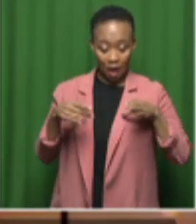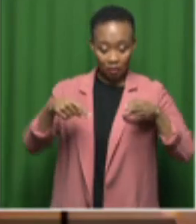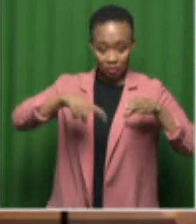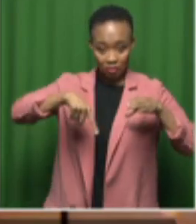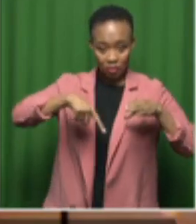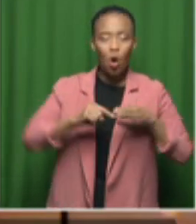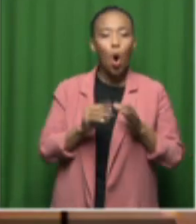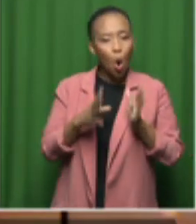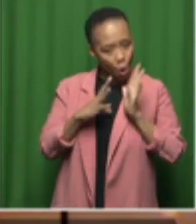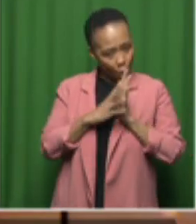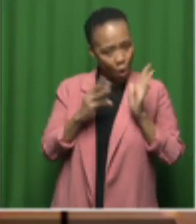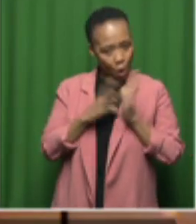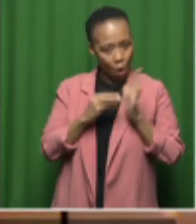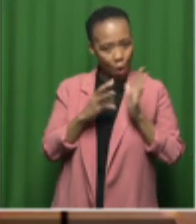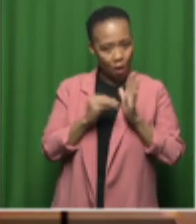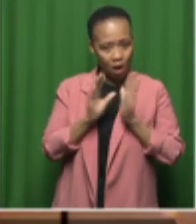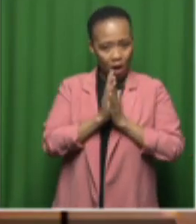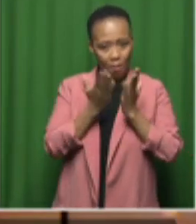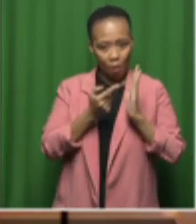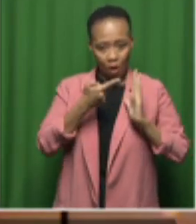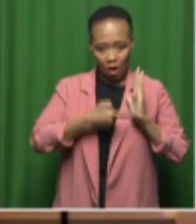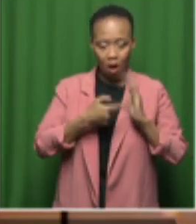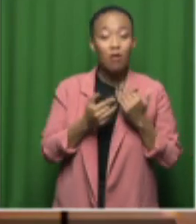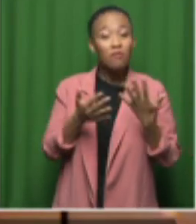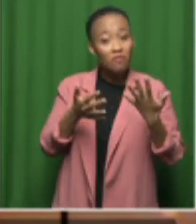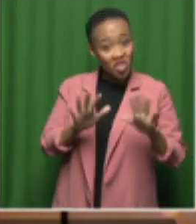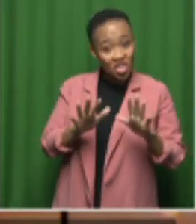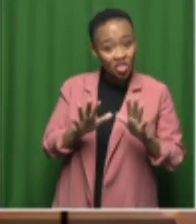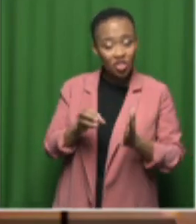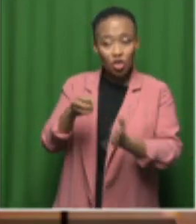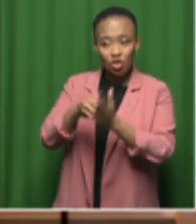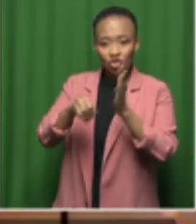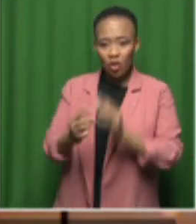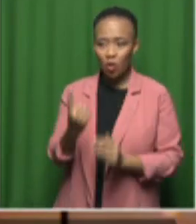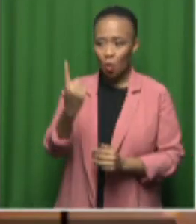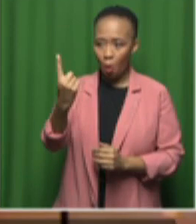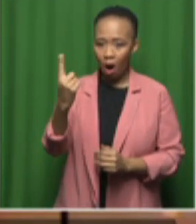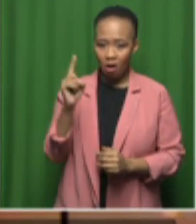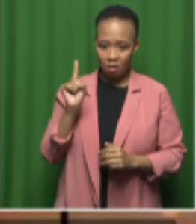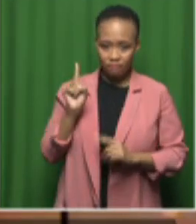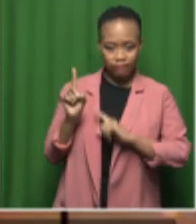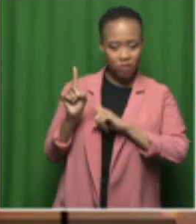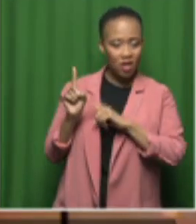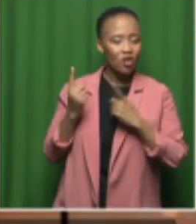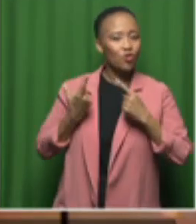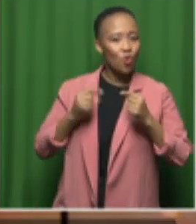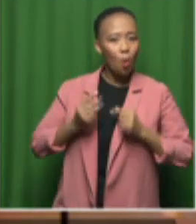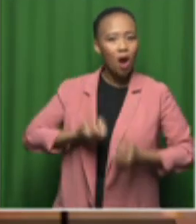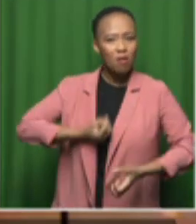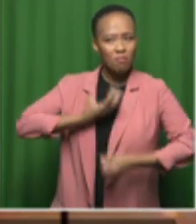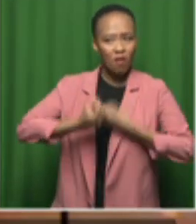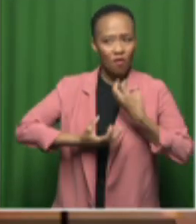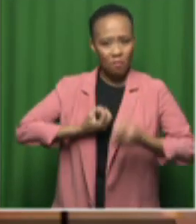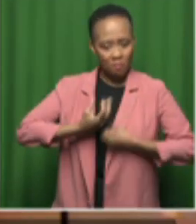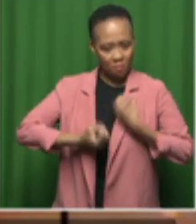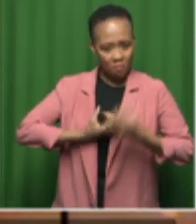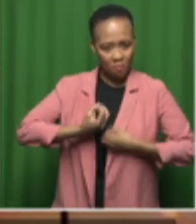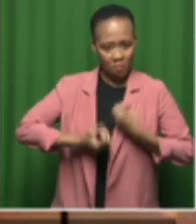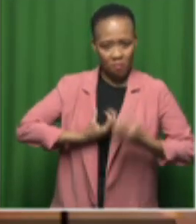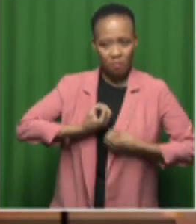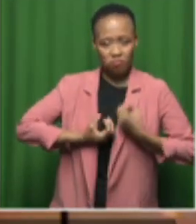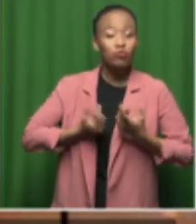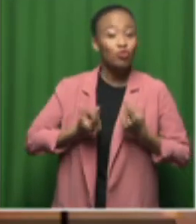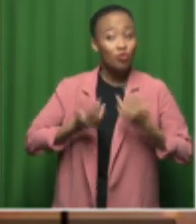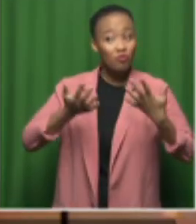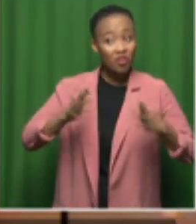copy and allow one of your students to perform this poem. Then you guys discuss it